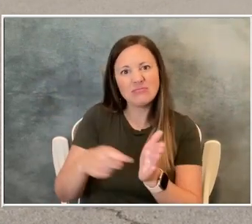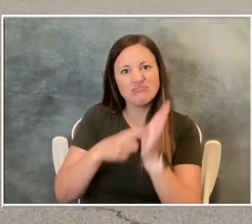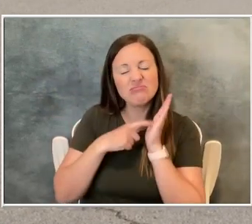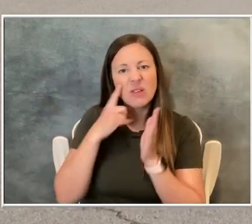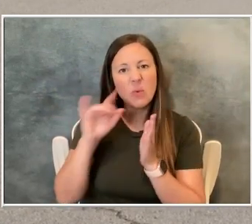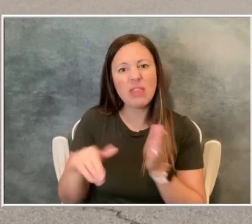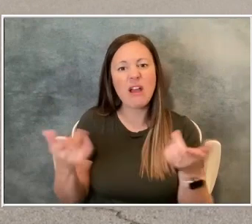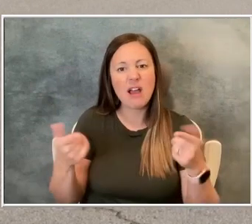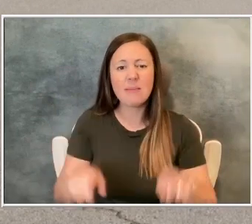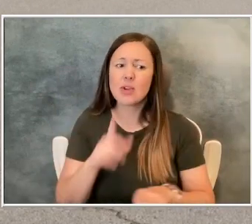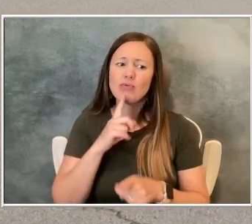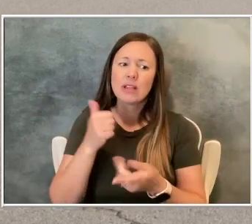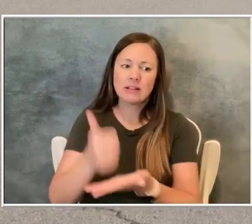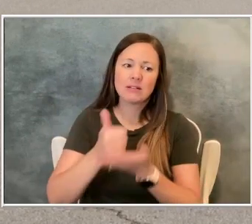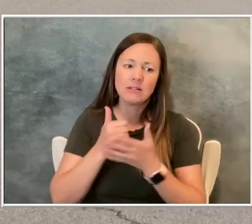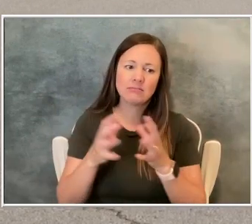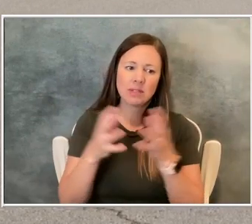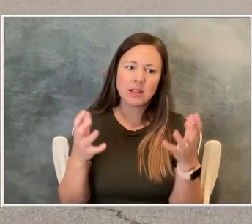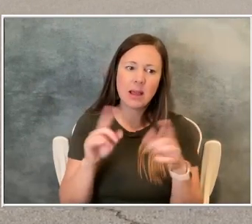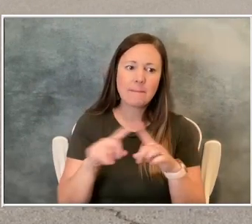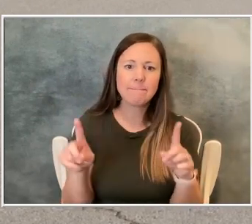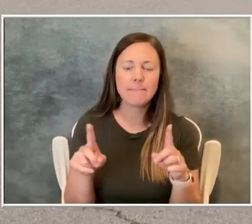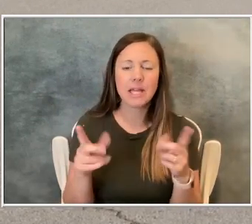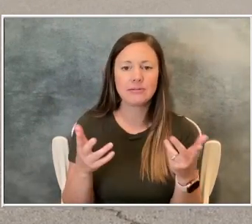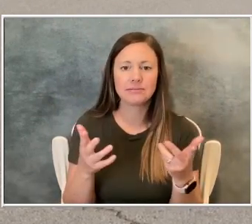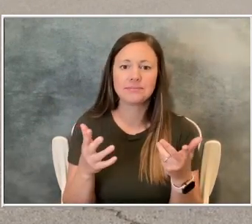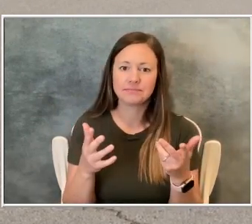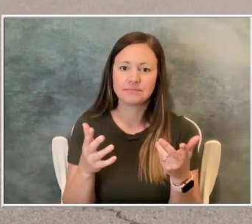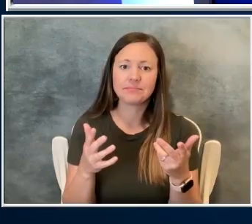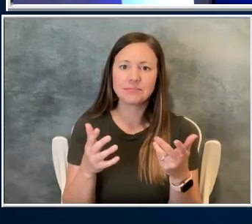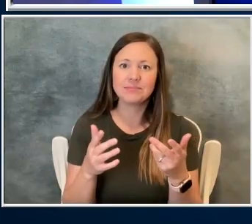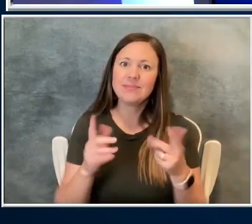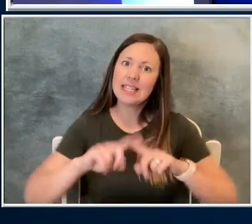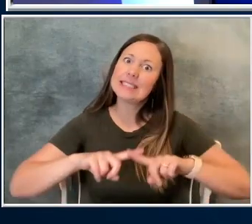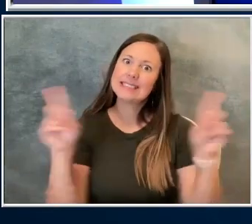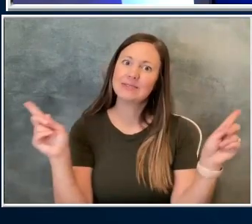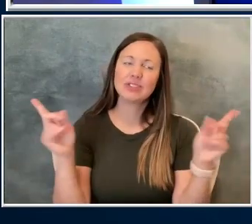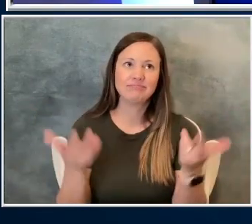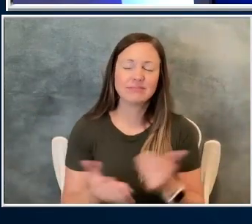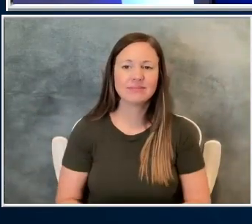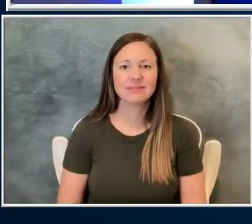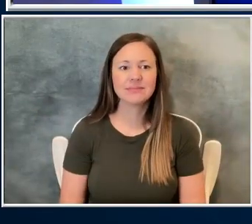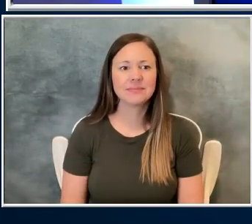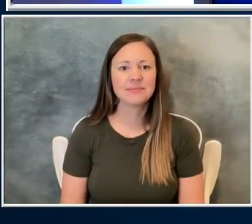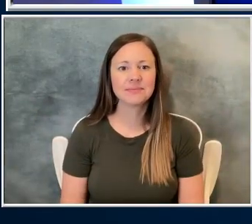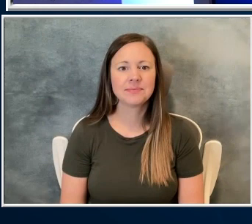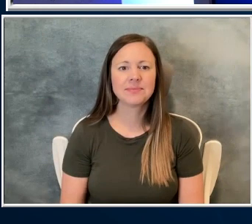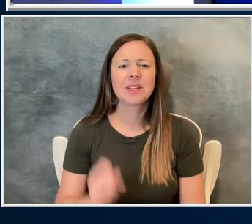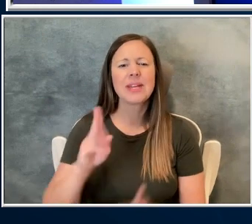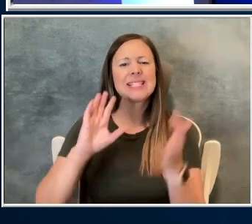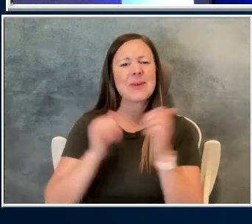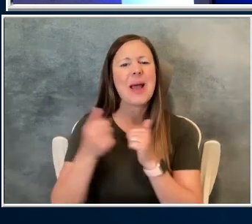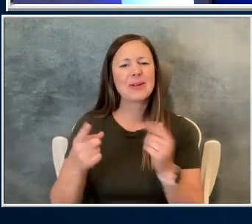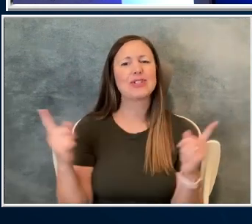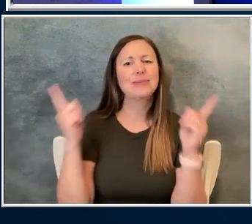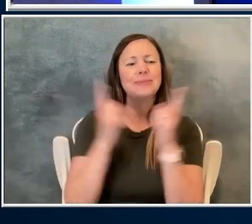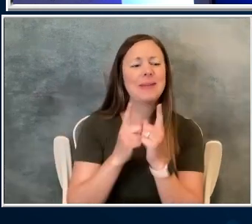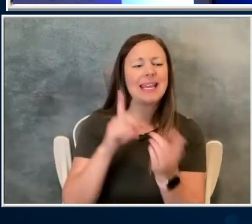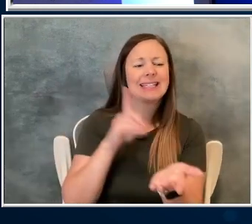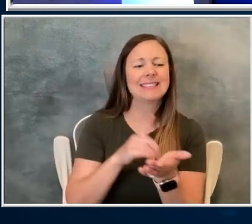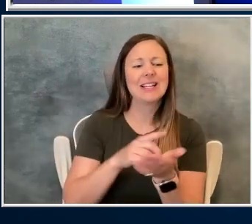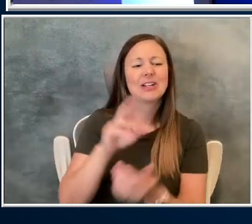very helpful, but nevertheless, it was just, different. So how did you bump into the guy sitting next to me, Dr. Nangia?